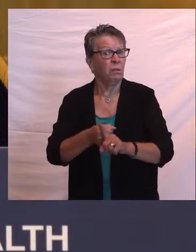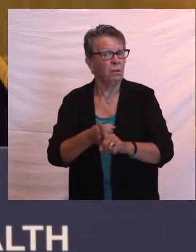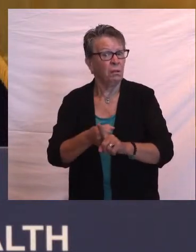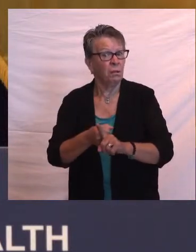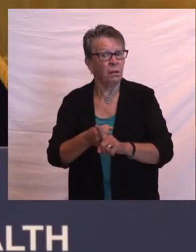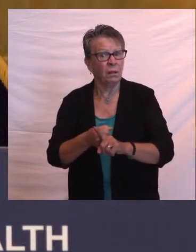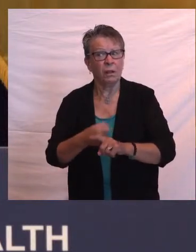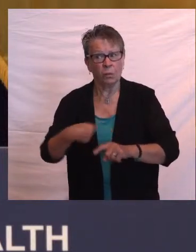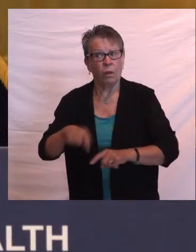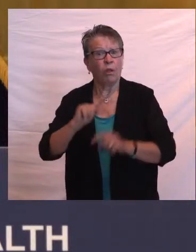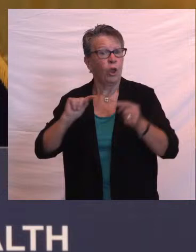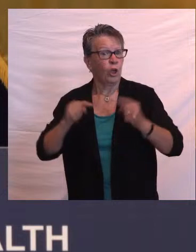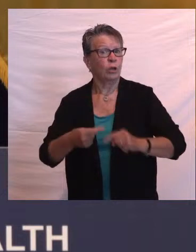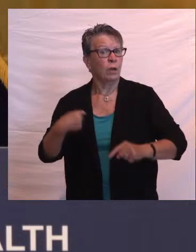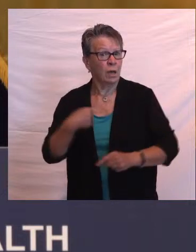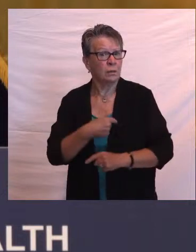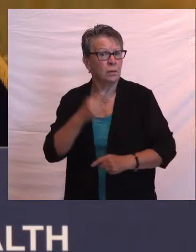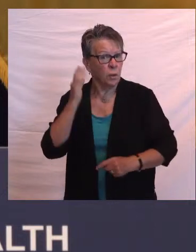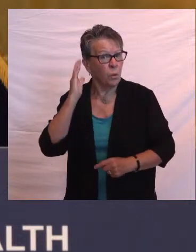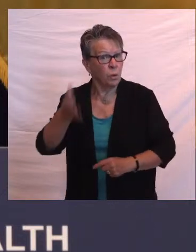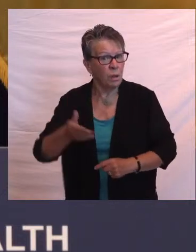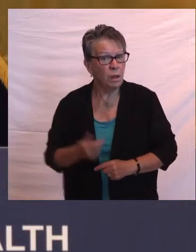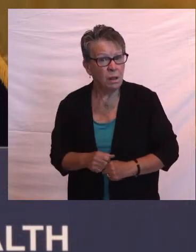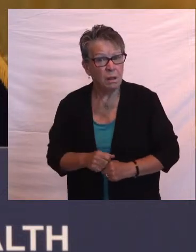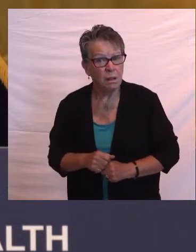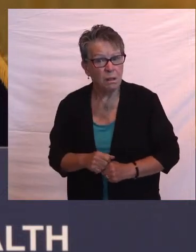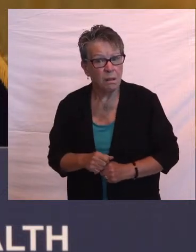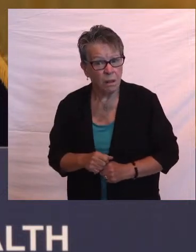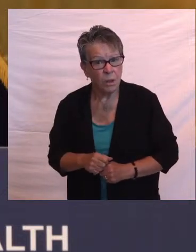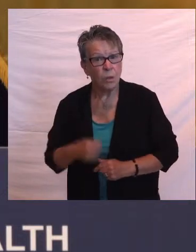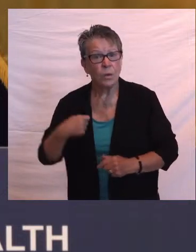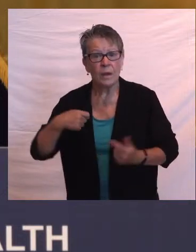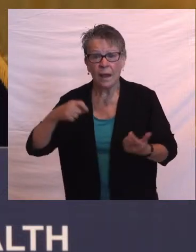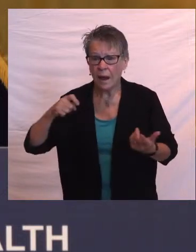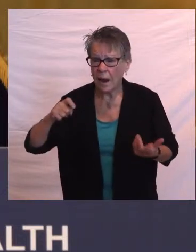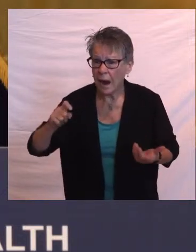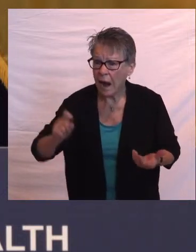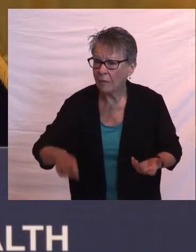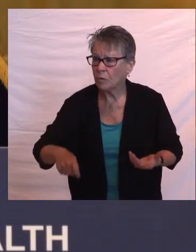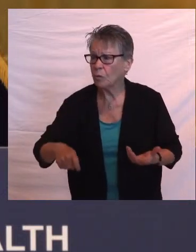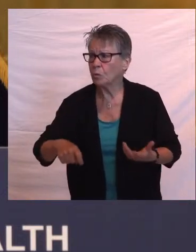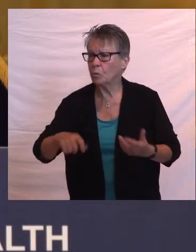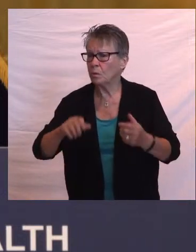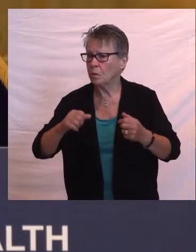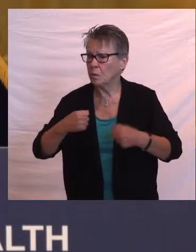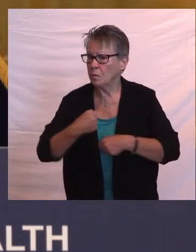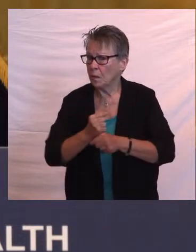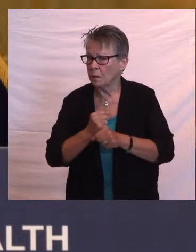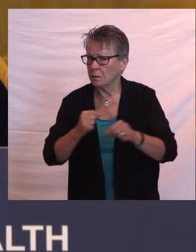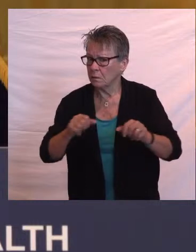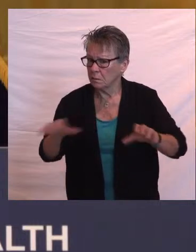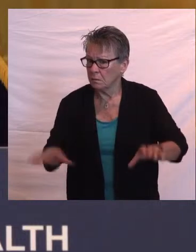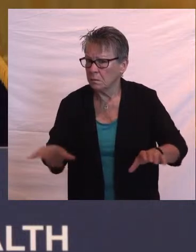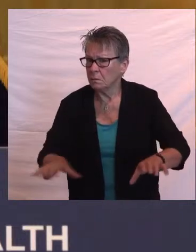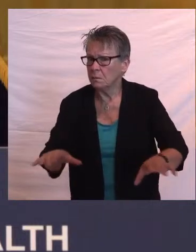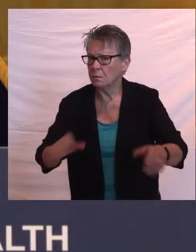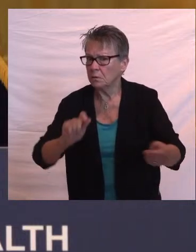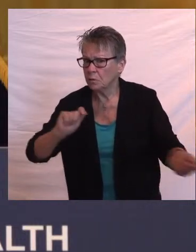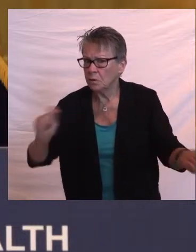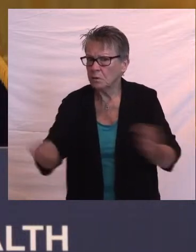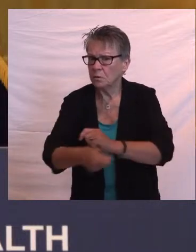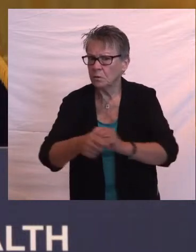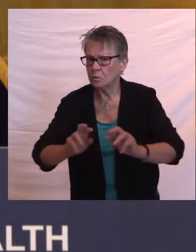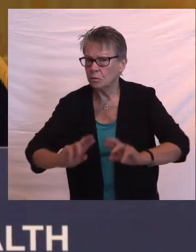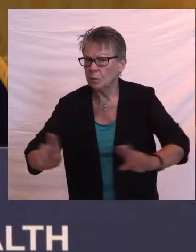some cases, there'll be new programs and new impulses, but in most cases, it's taking what we're doing and make it bigger, stronger, and